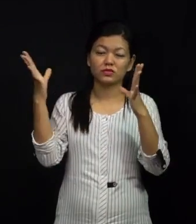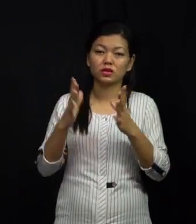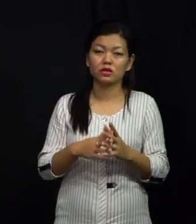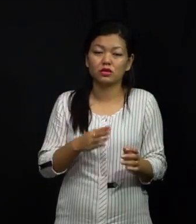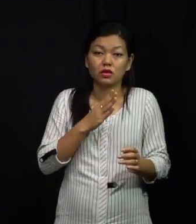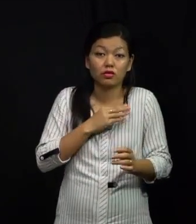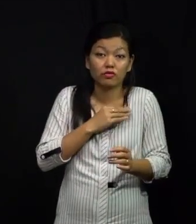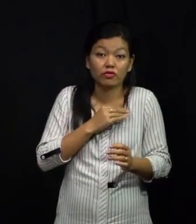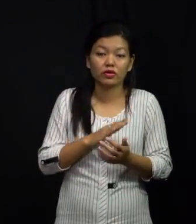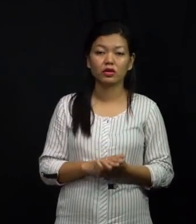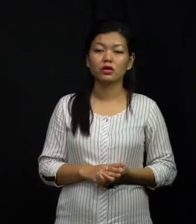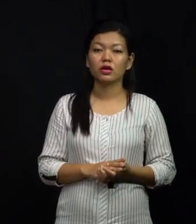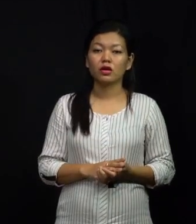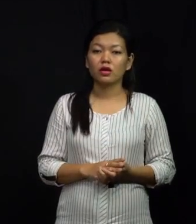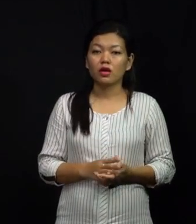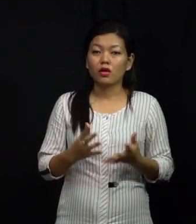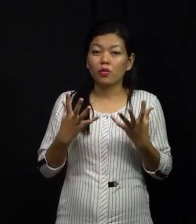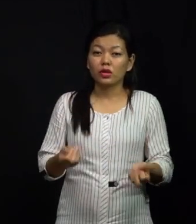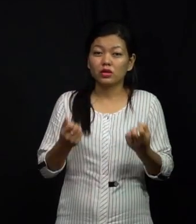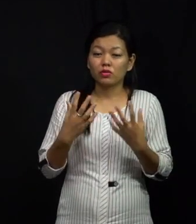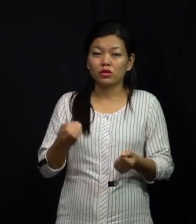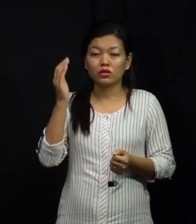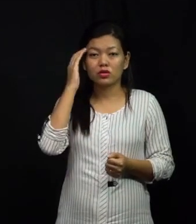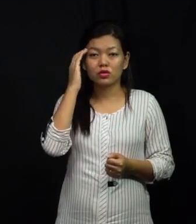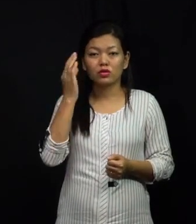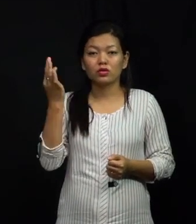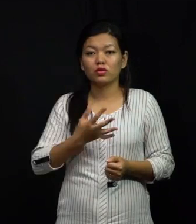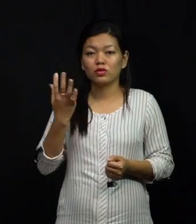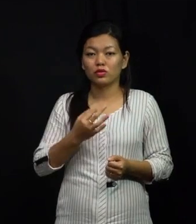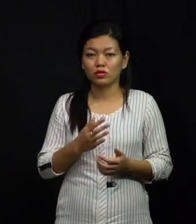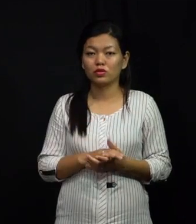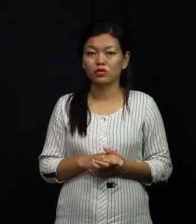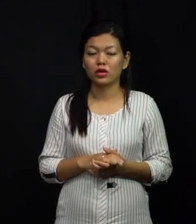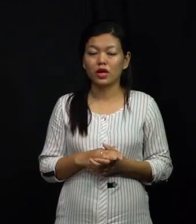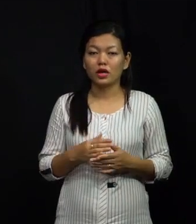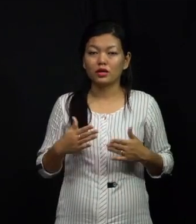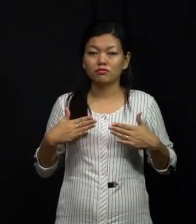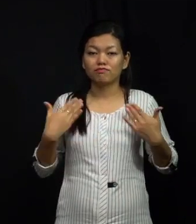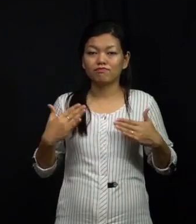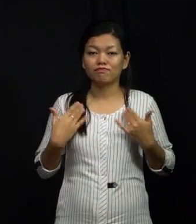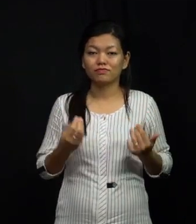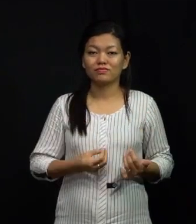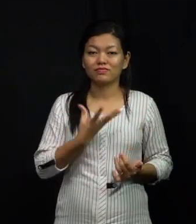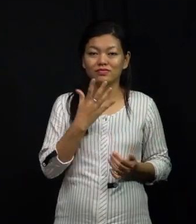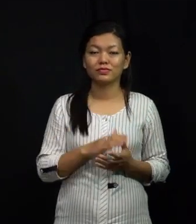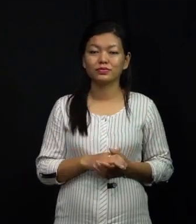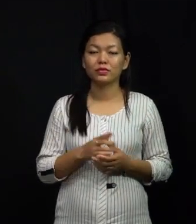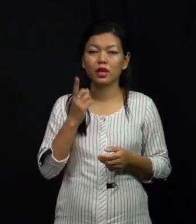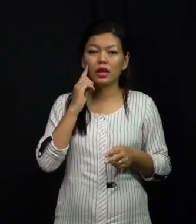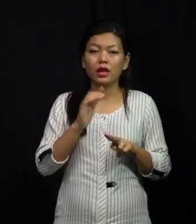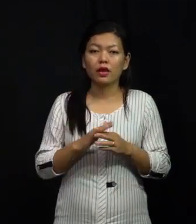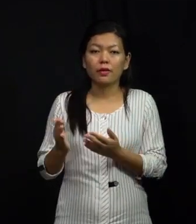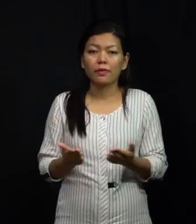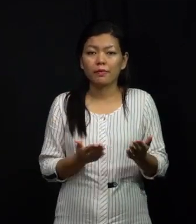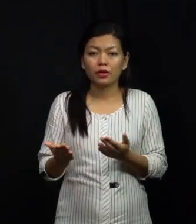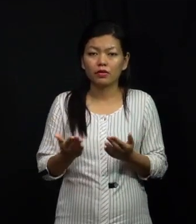joy. So whatever emotions that the small baby has, he will show it very frankly. He will not try to hide it.